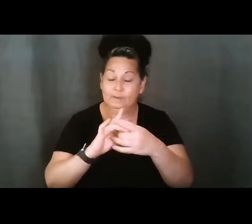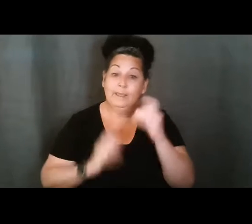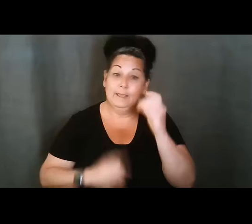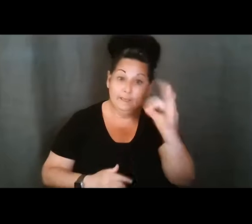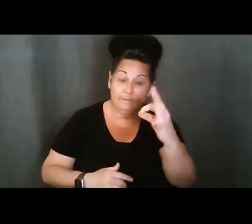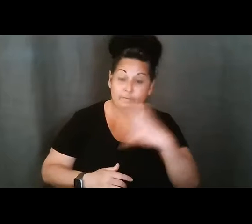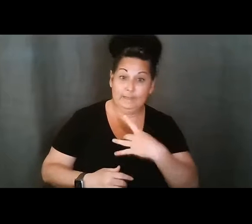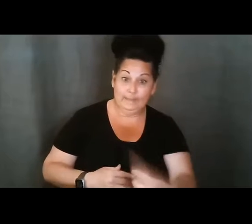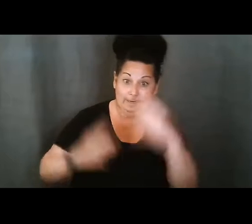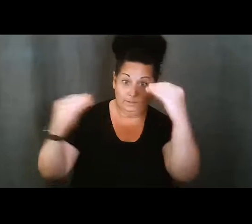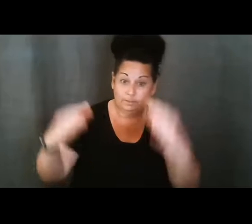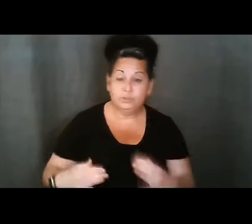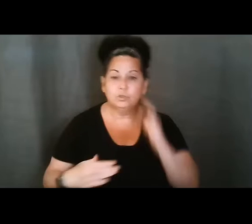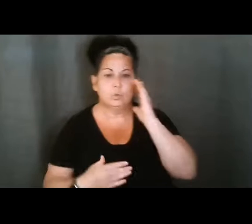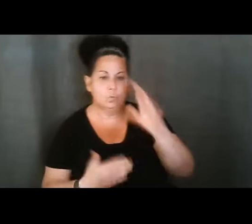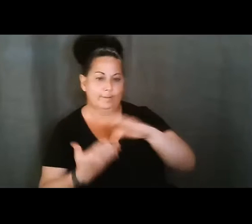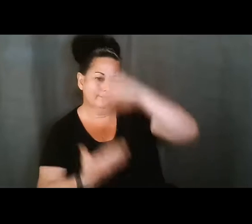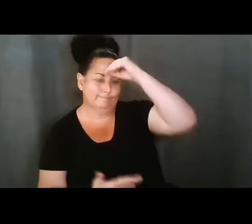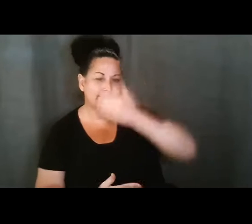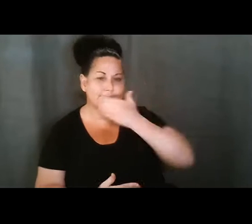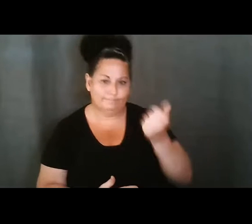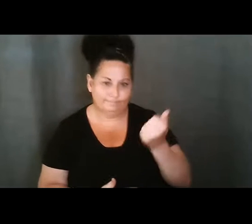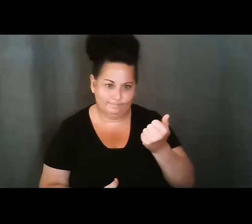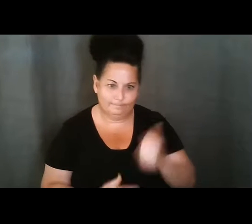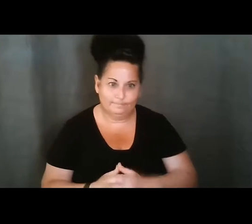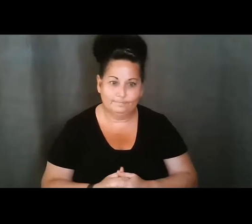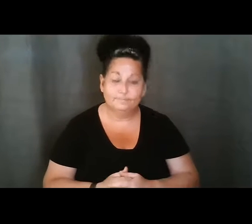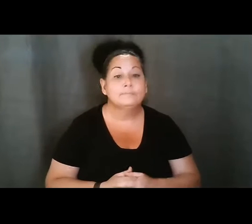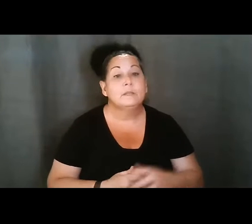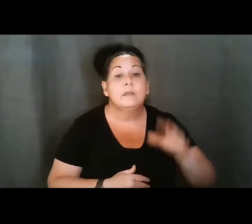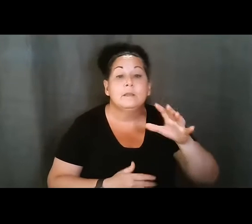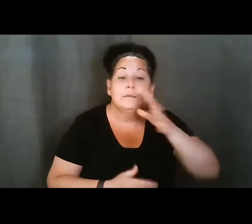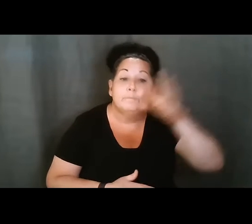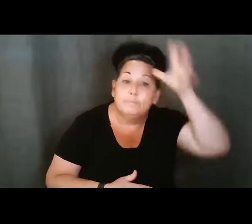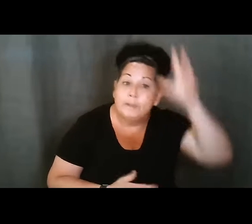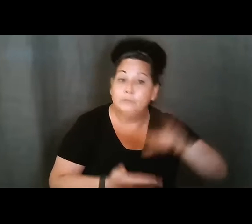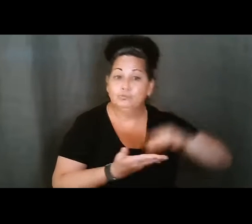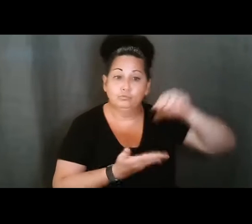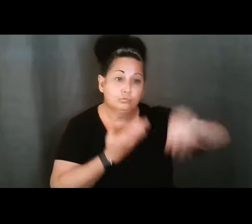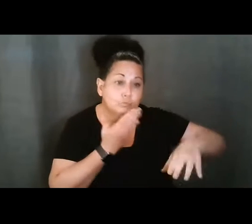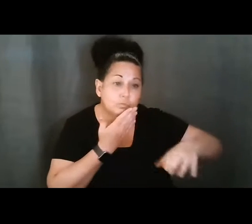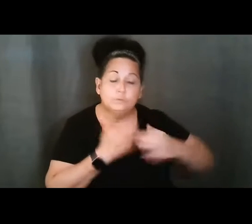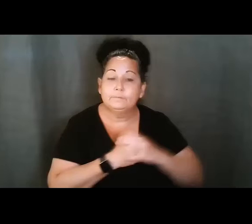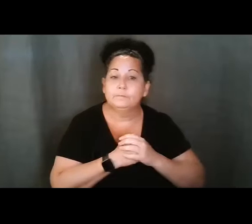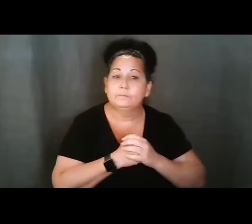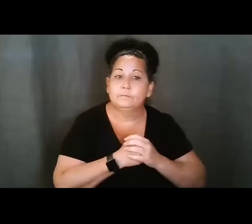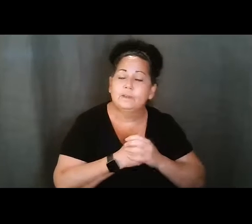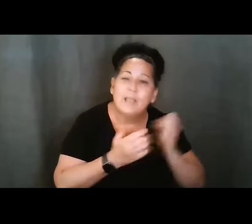do. Student to parent and parent to student. A healthy parent-student relationship helps to enhance